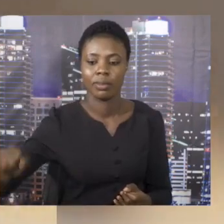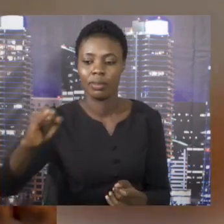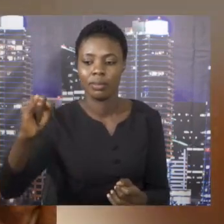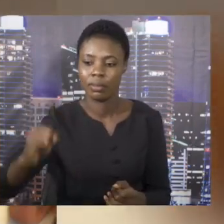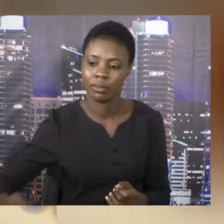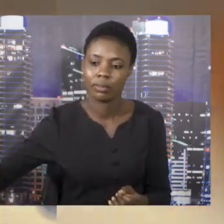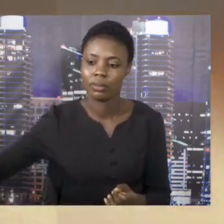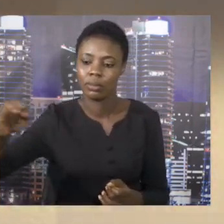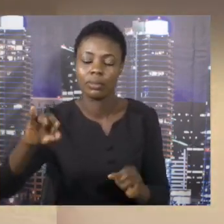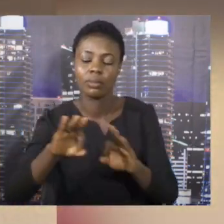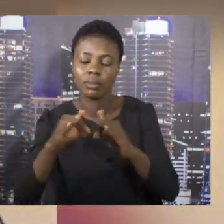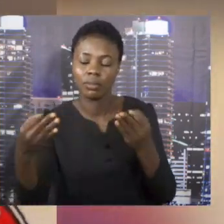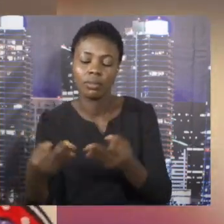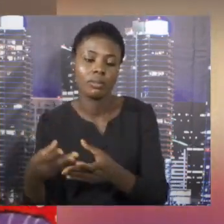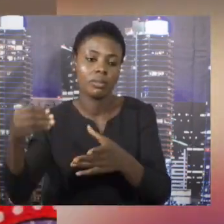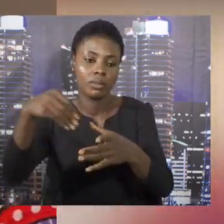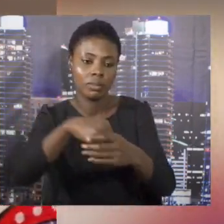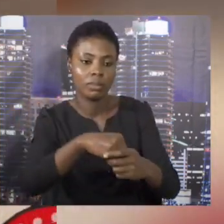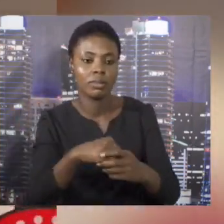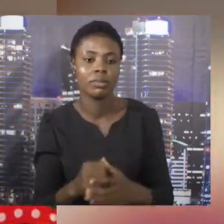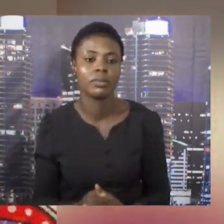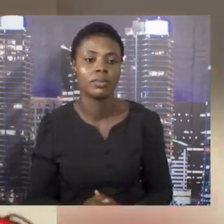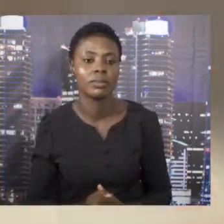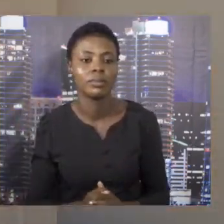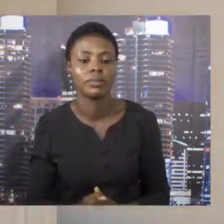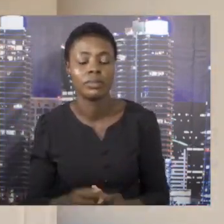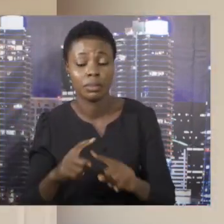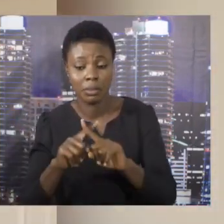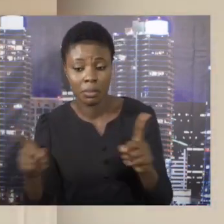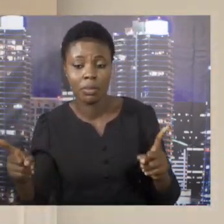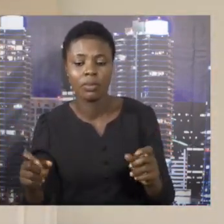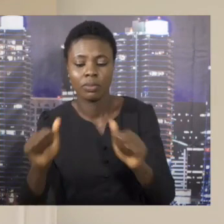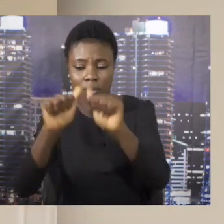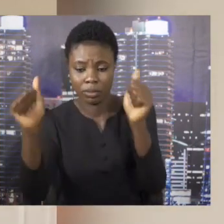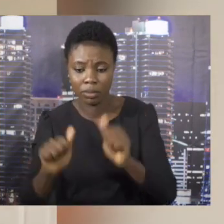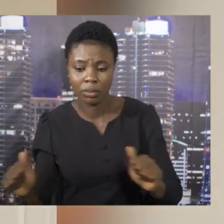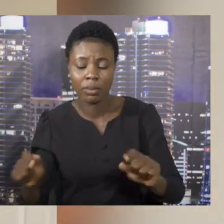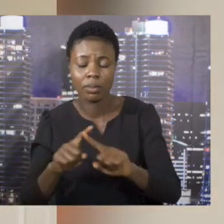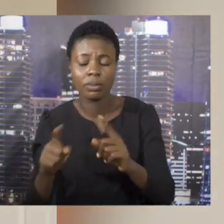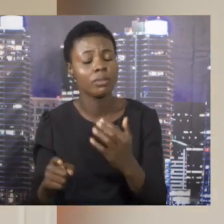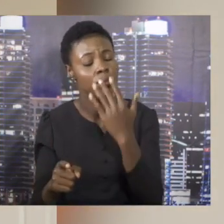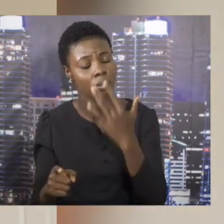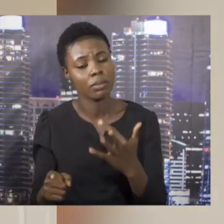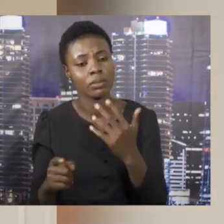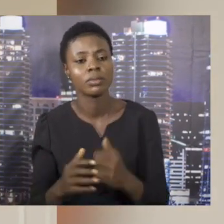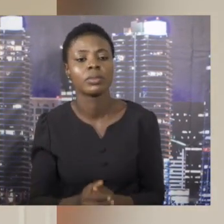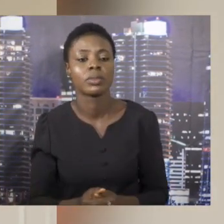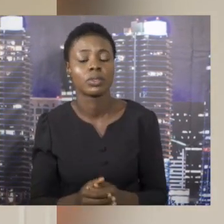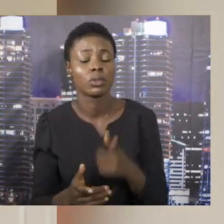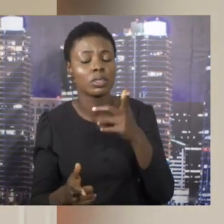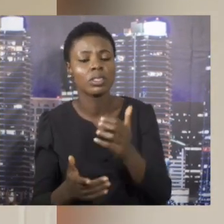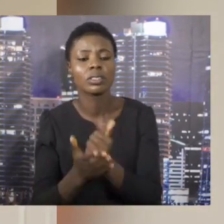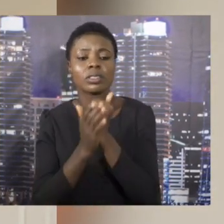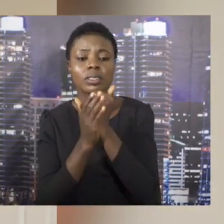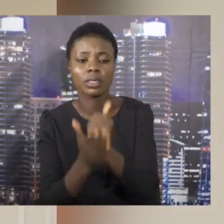So as you can see, lines and colors and shapes. So the art of putting things in shapes really helps to